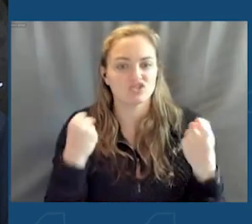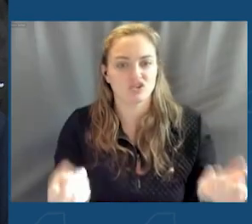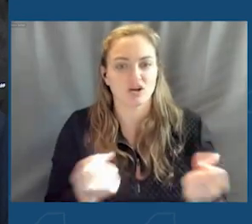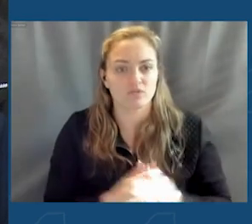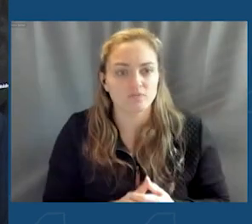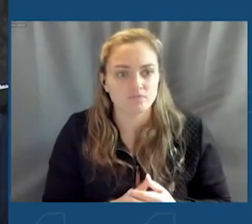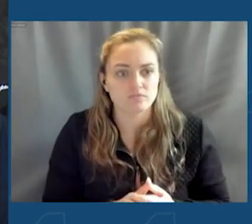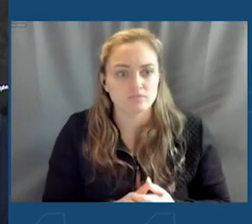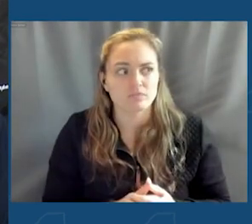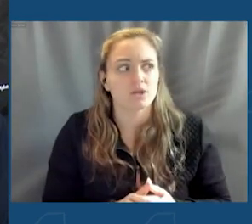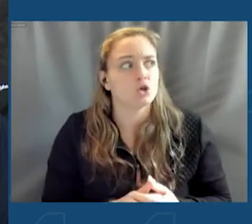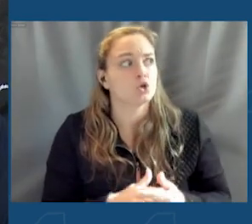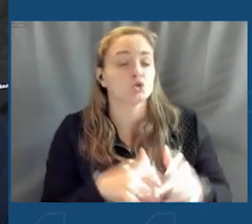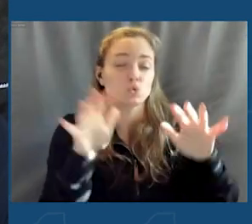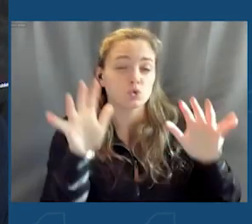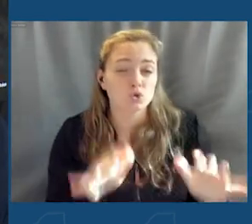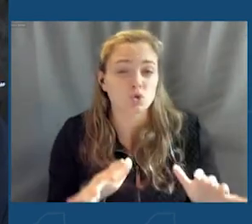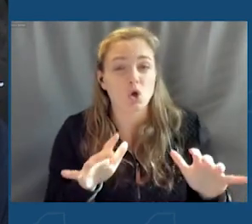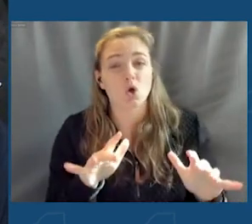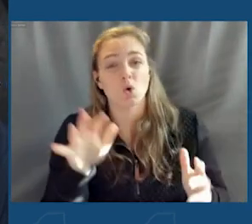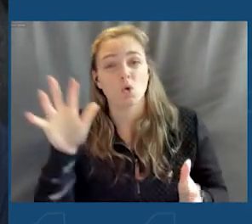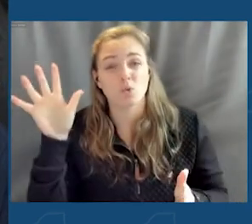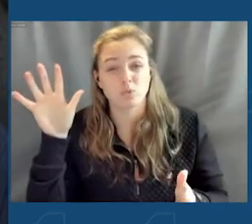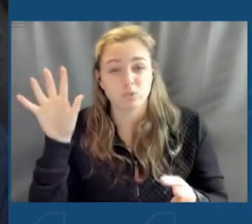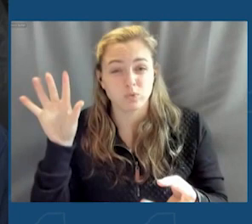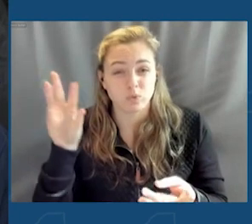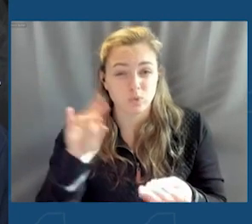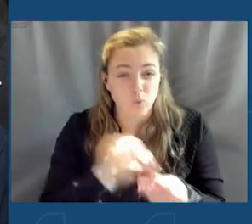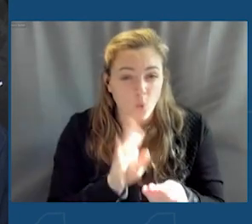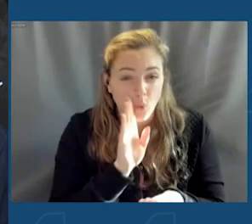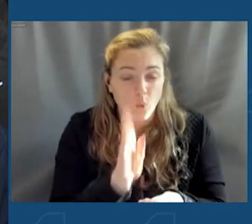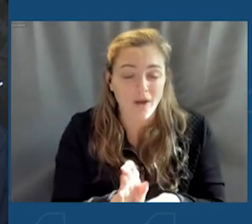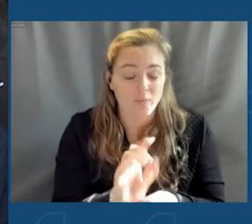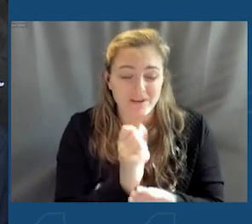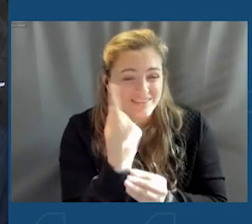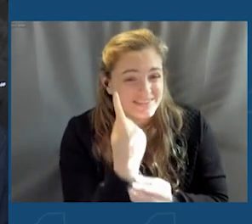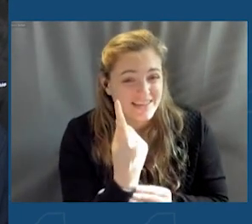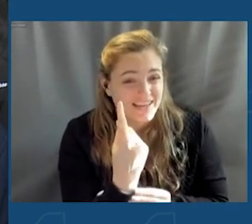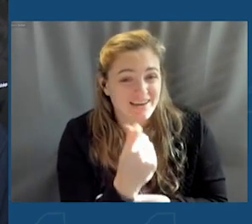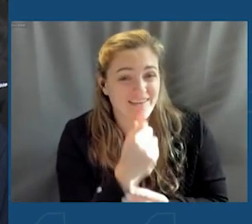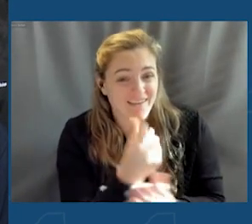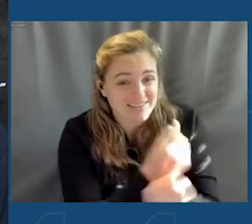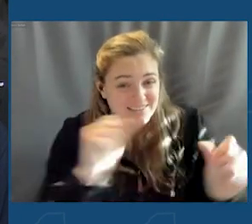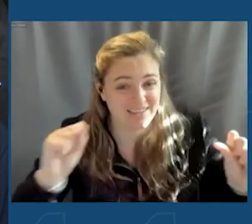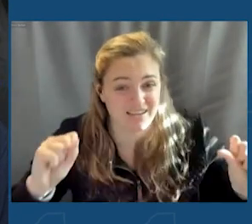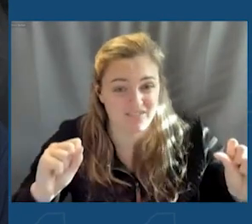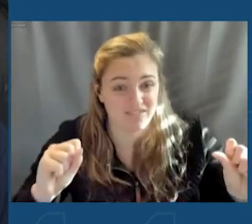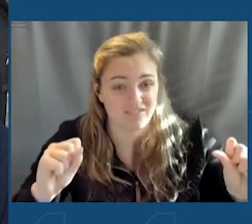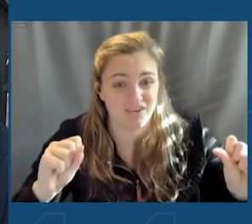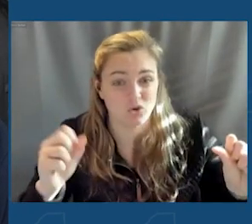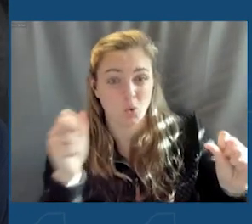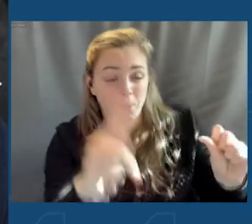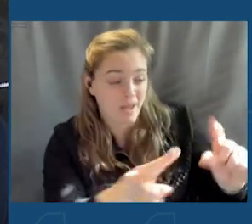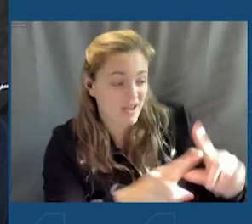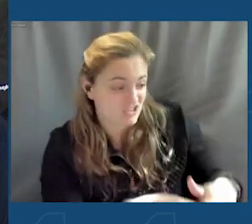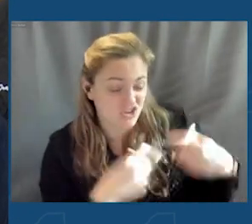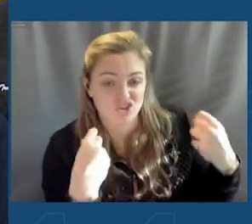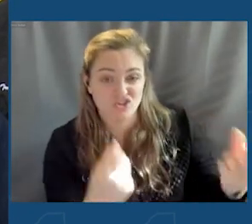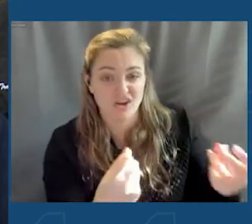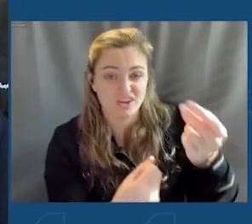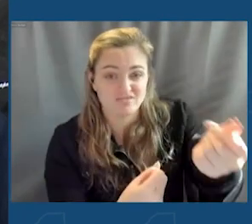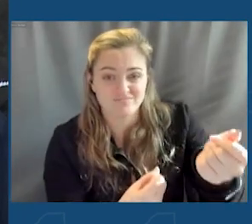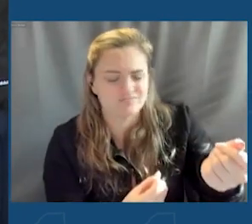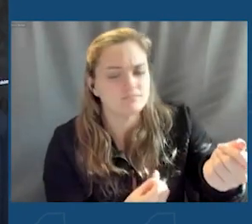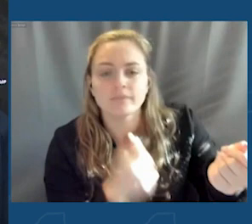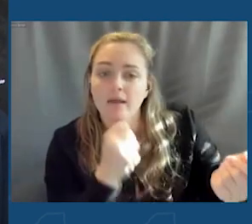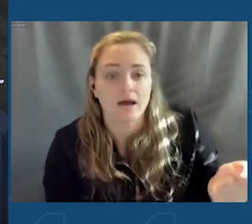snow accumulate. We'll continue our efforts, but it will not be safe for a considerable amount of time for motorists to go back on the roads. That is the message